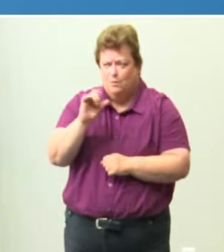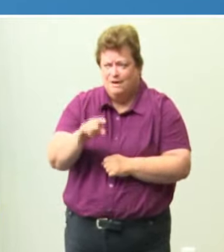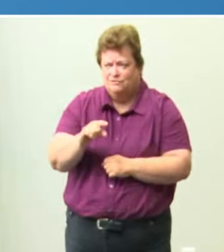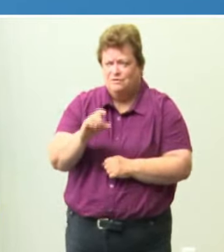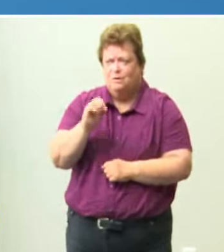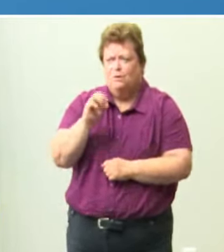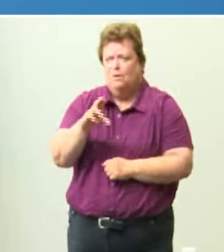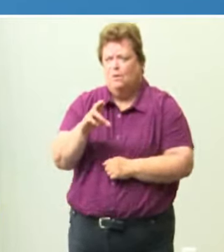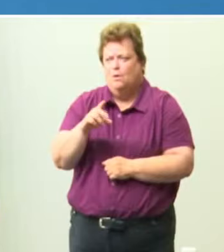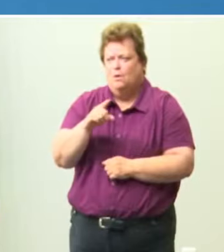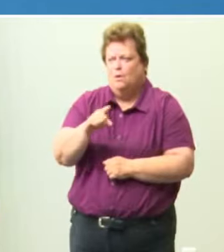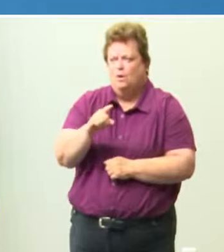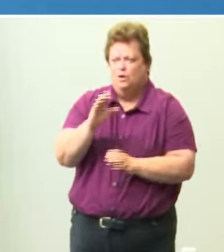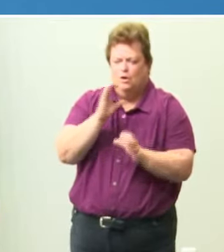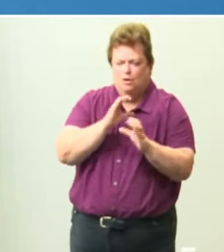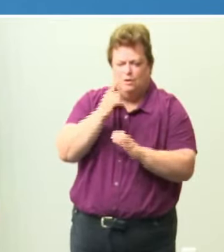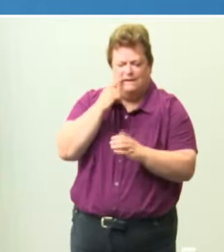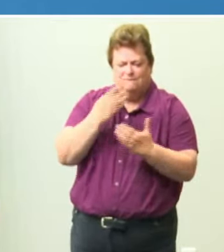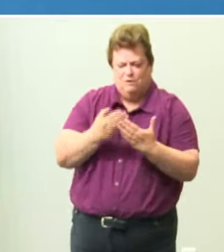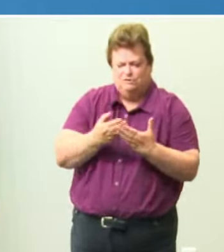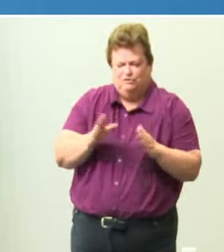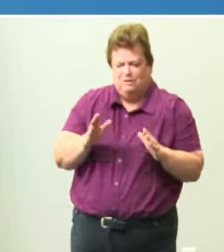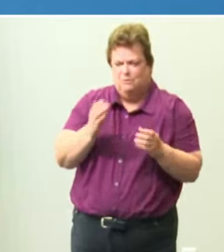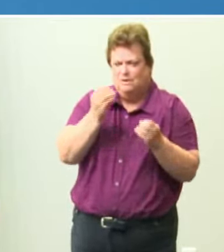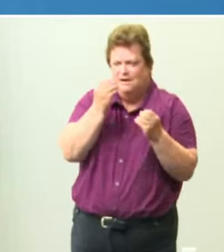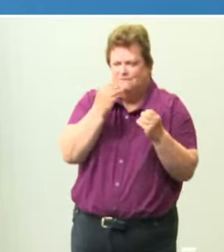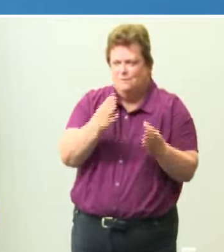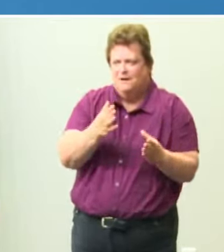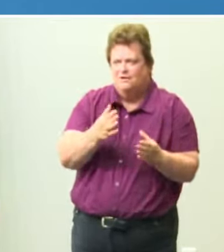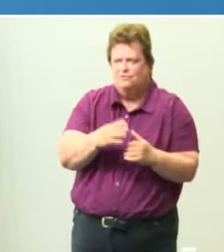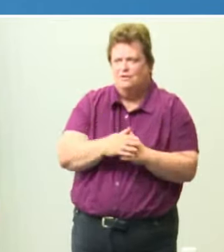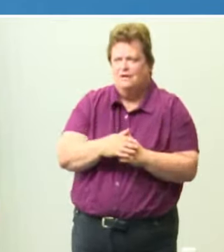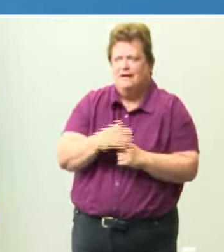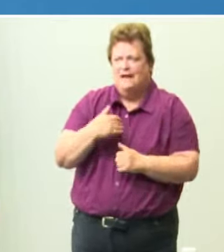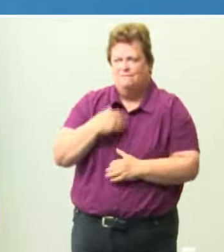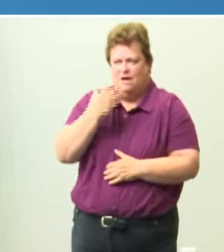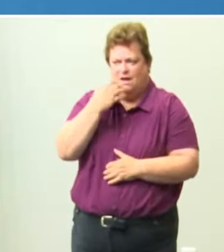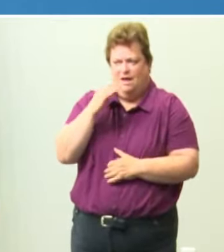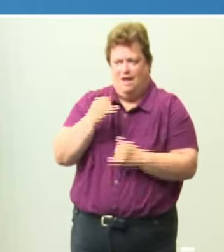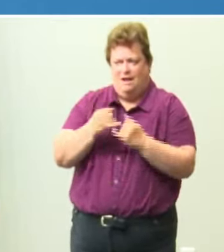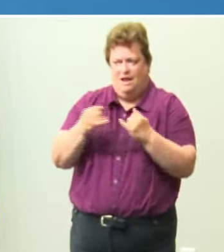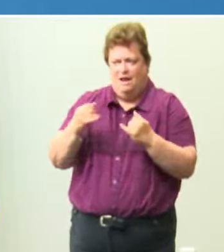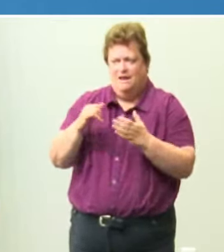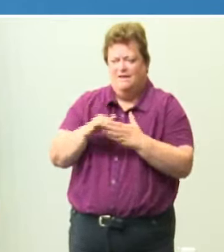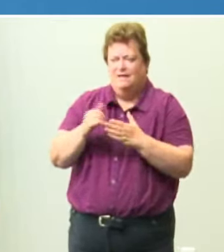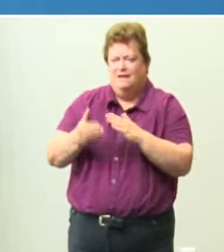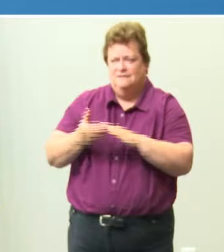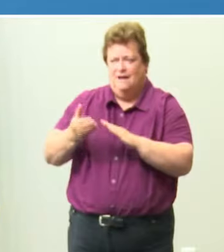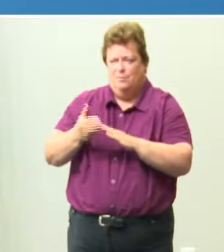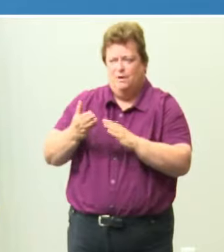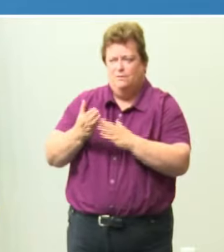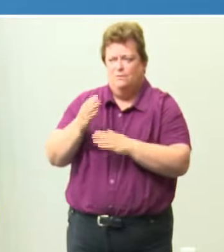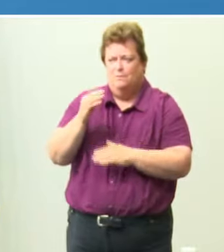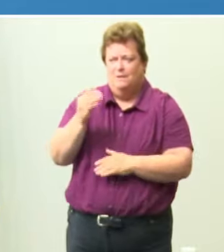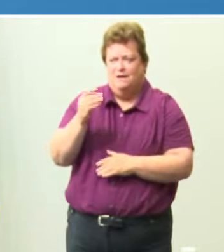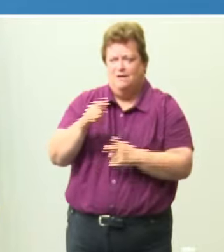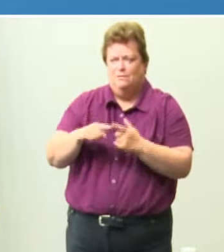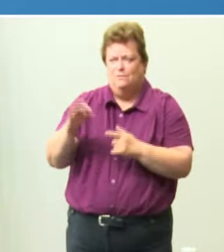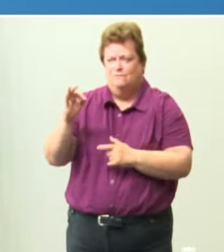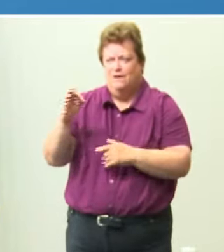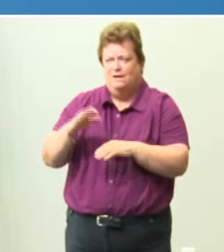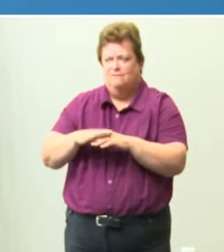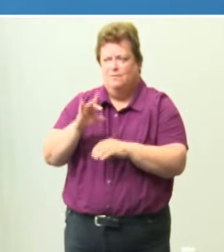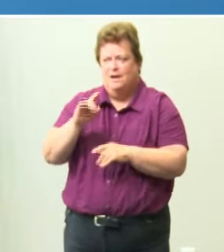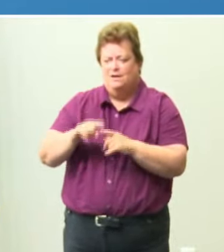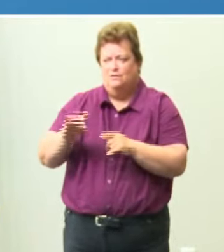you're seeking general information and resources, the hotline is operational Monday through Friday from 8 to